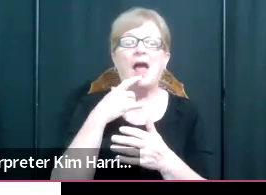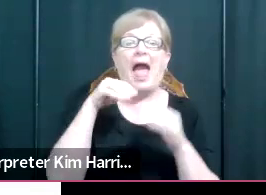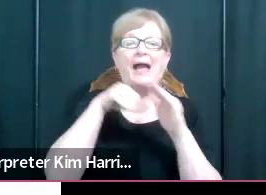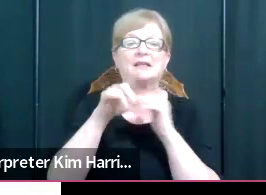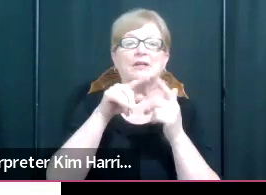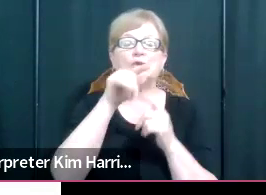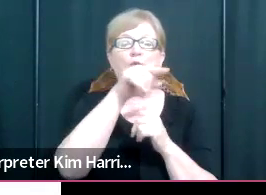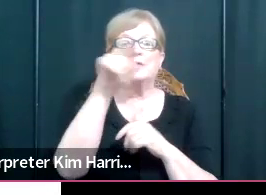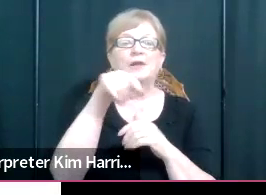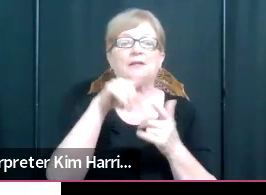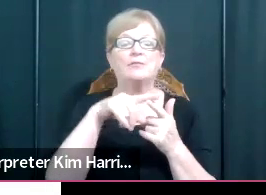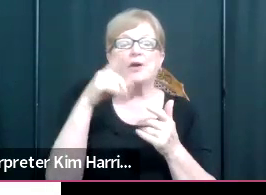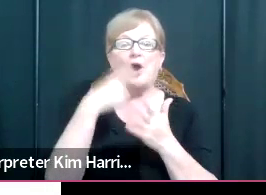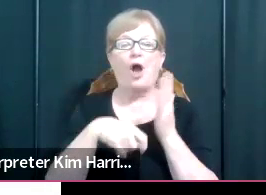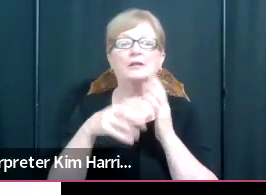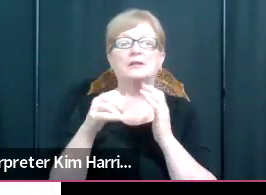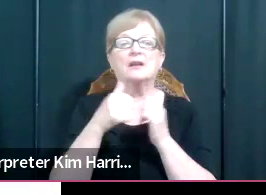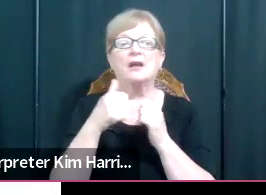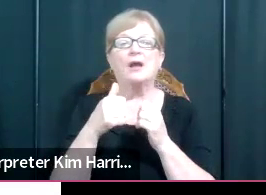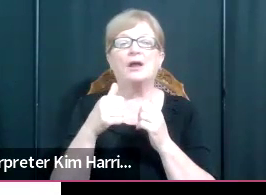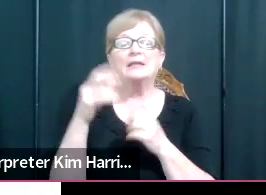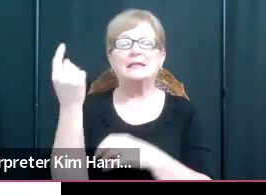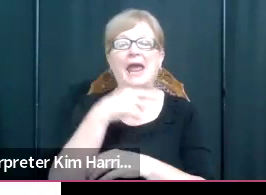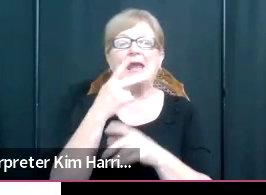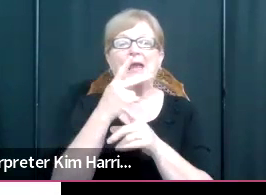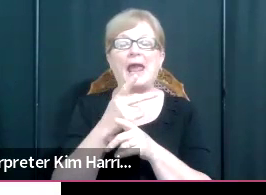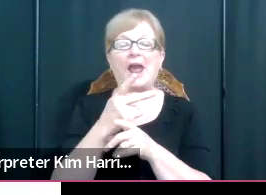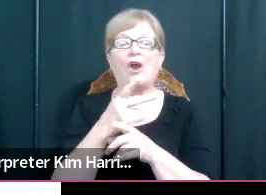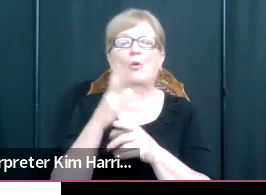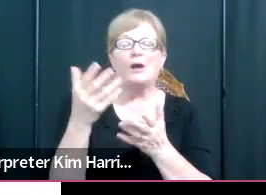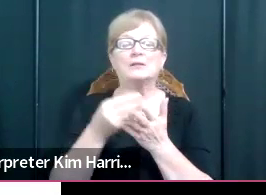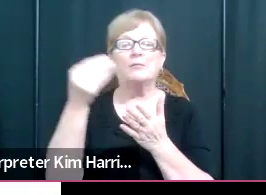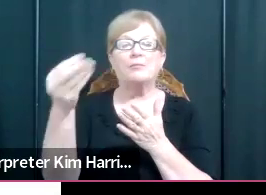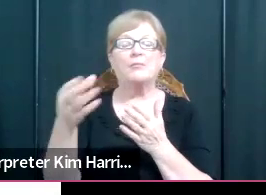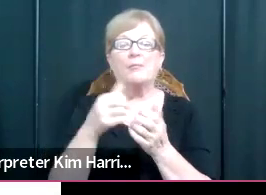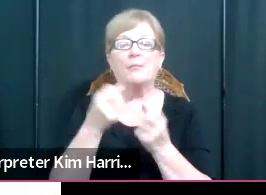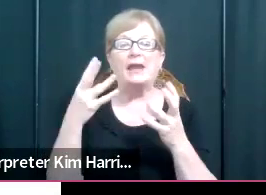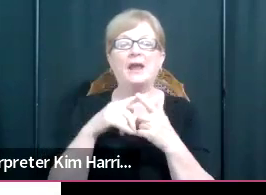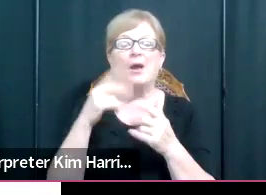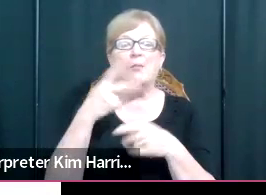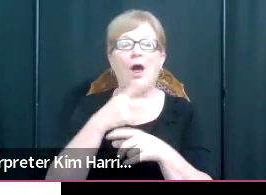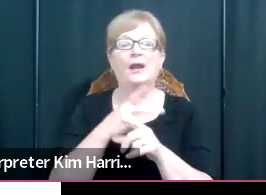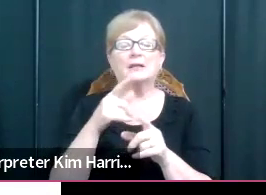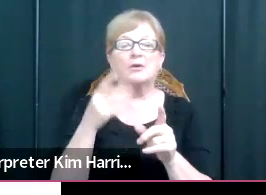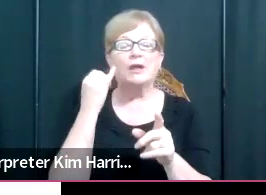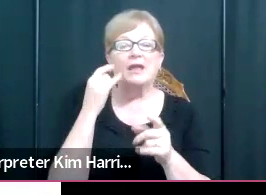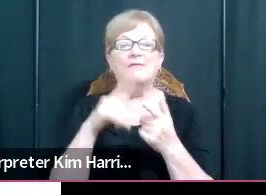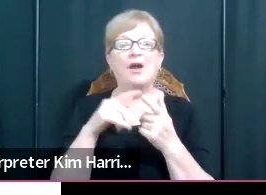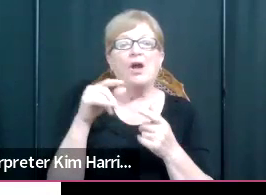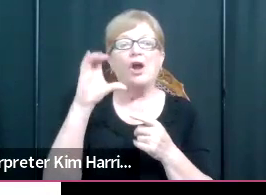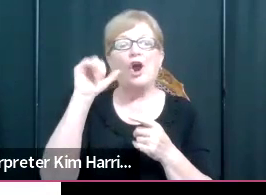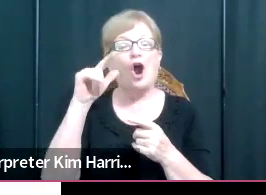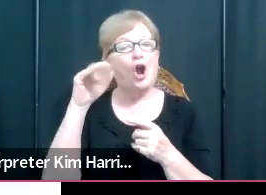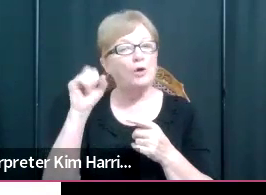with associated costs, our Parks and Recreation Daycare Program is interested in purchasing several products featured. So I would say, Carlos, please